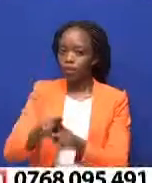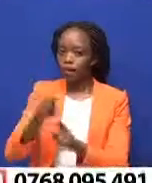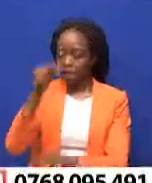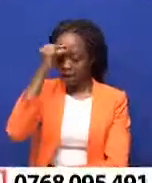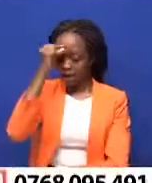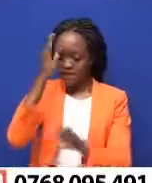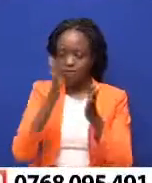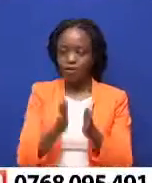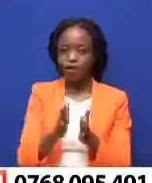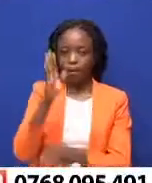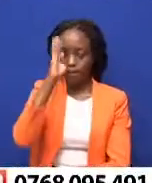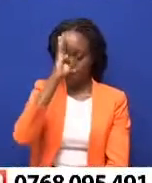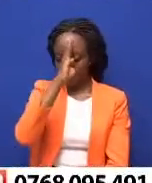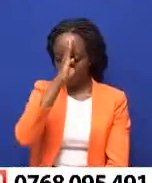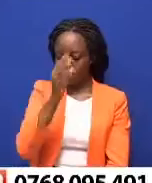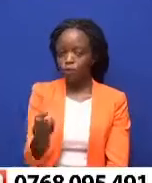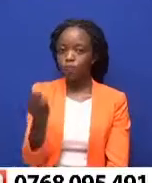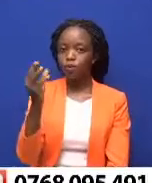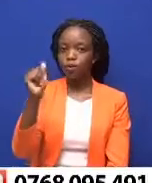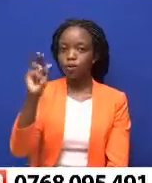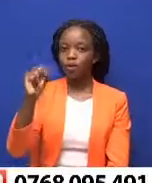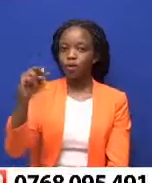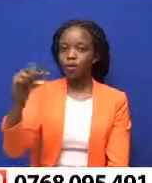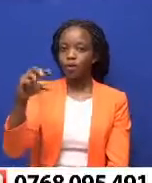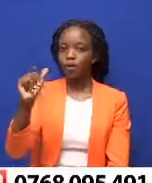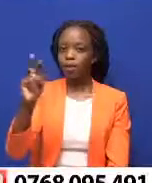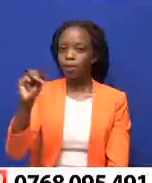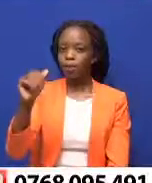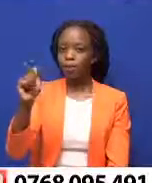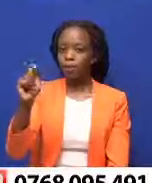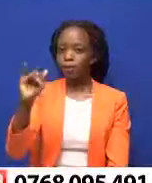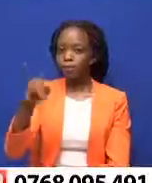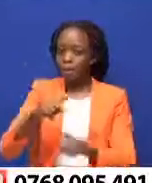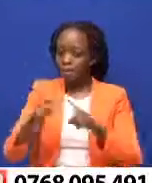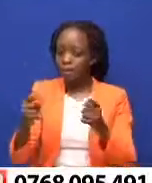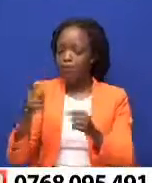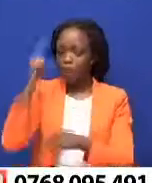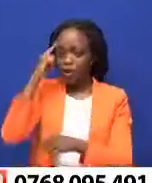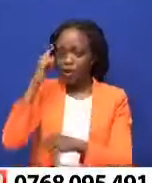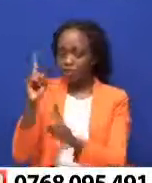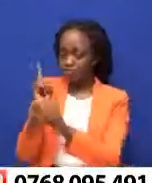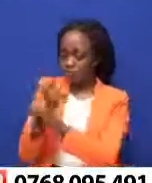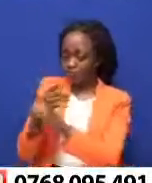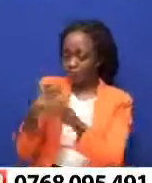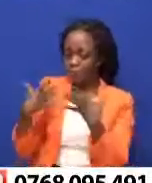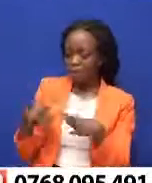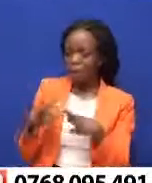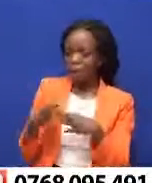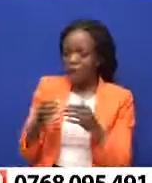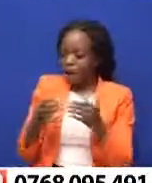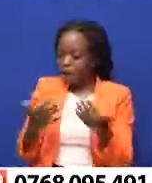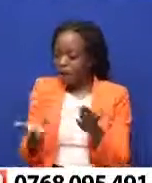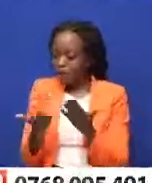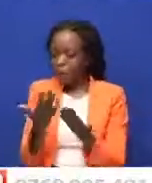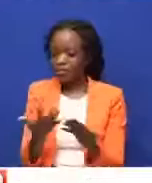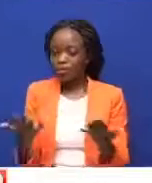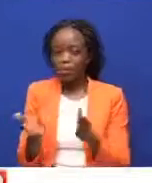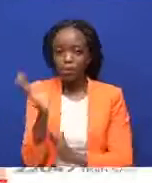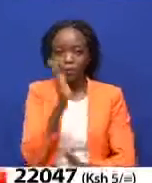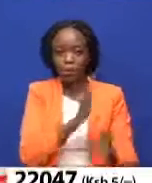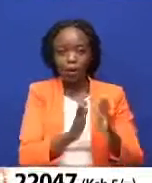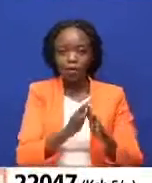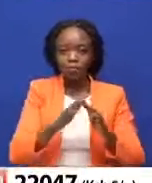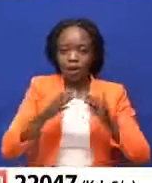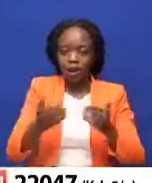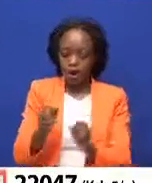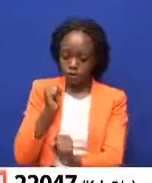Bungoma, Governor Wangama. But we are told they are the external forces. Because the way things were arranged, the way it was